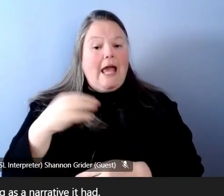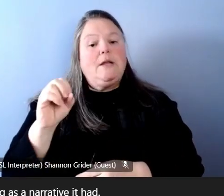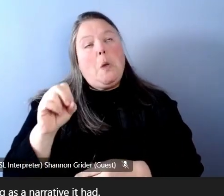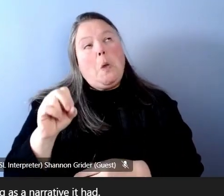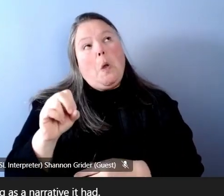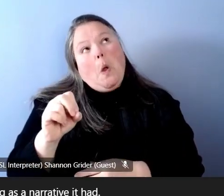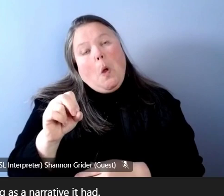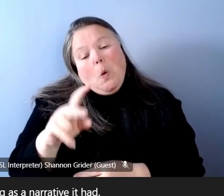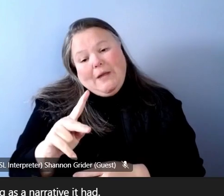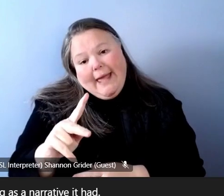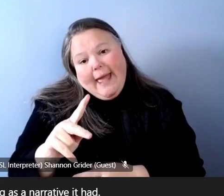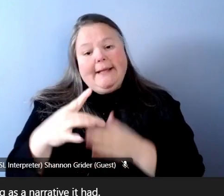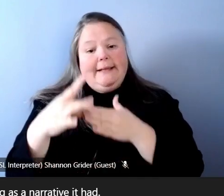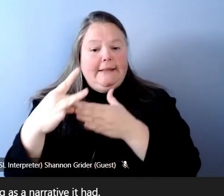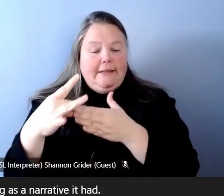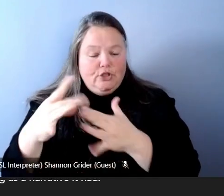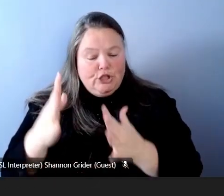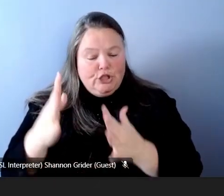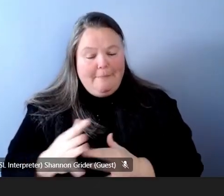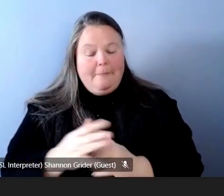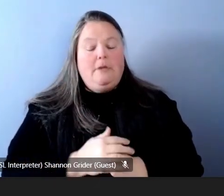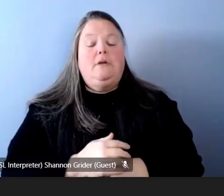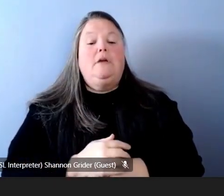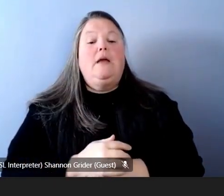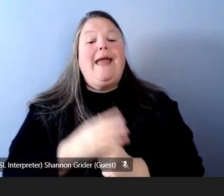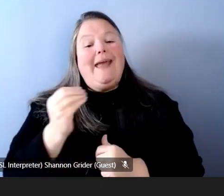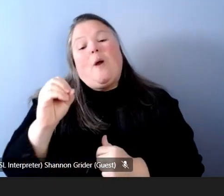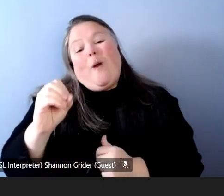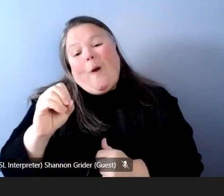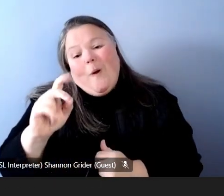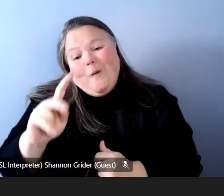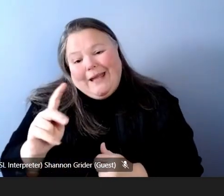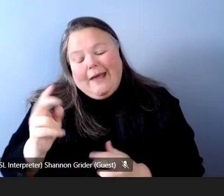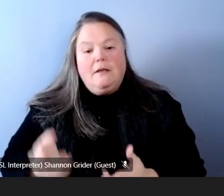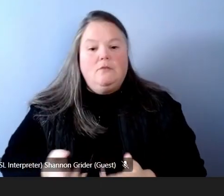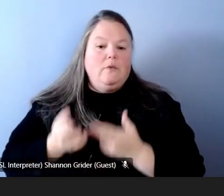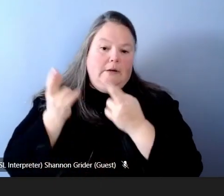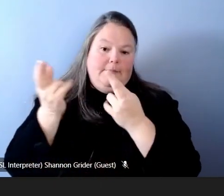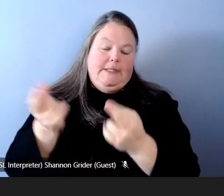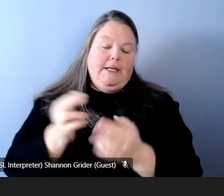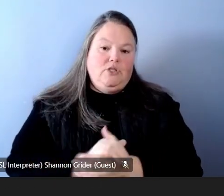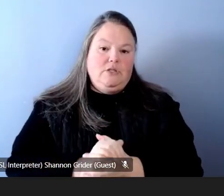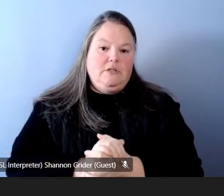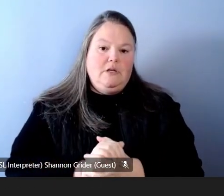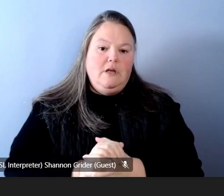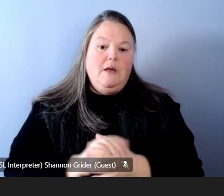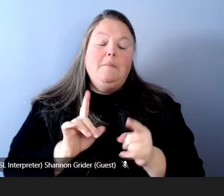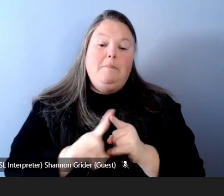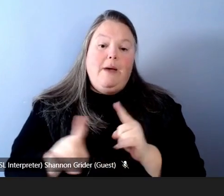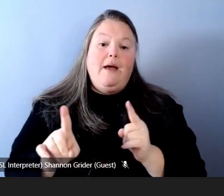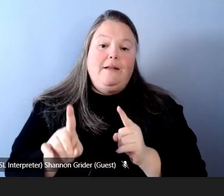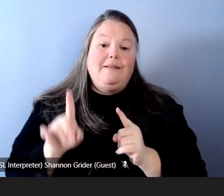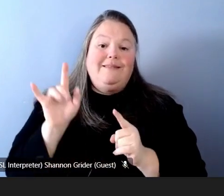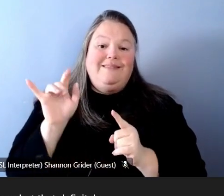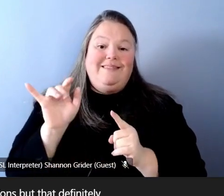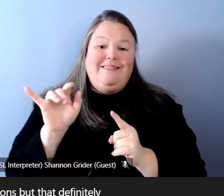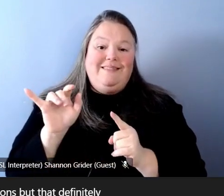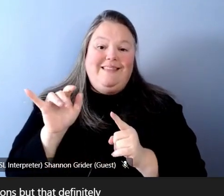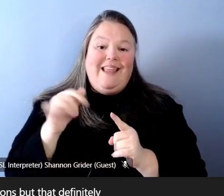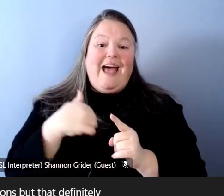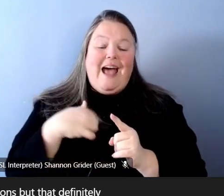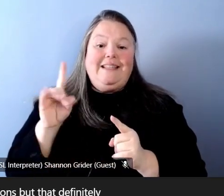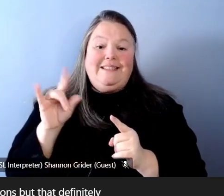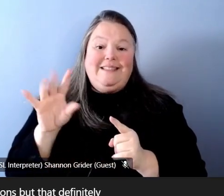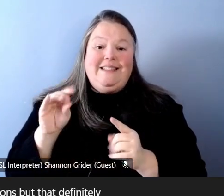okay leadership and okay recommendations, but that definitely did drop number 6 on